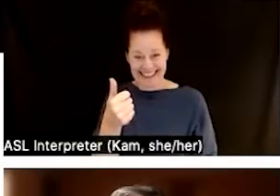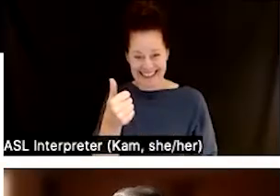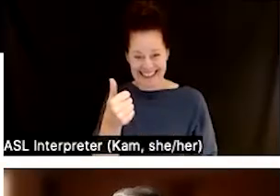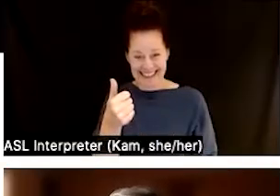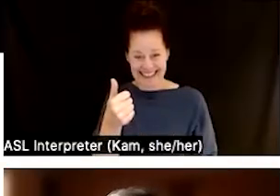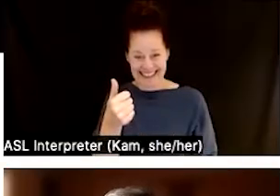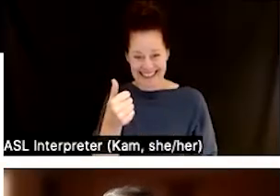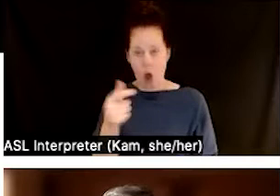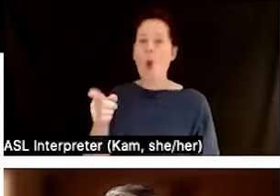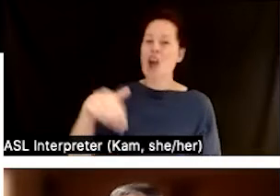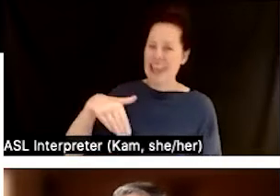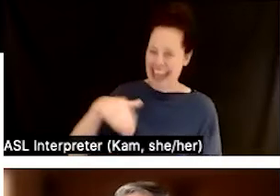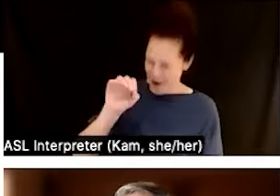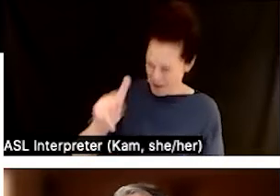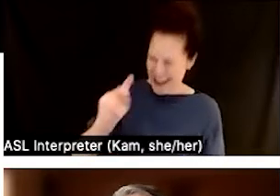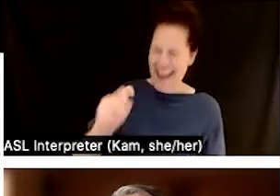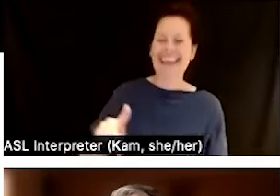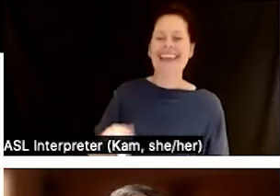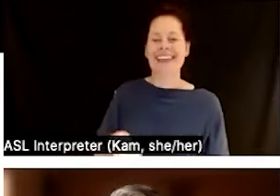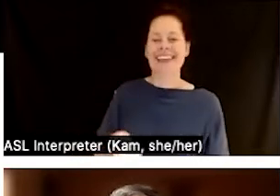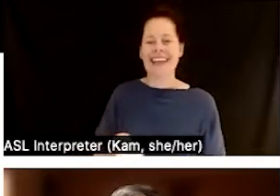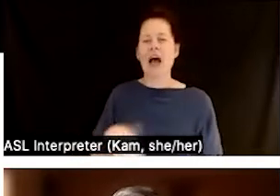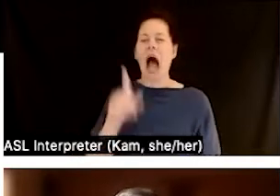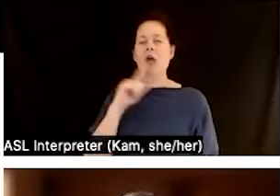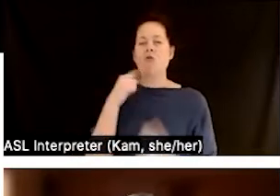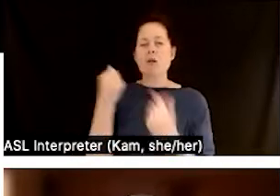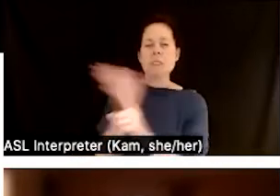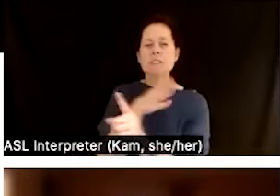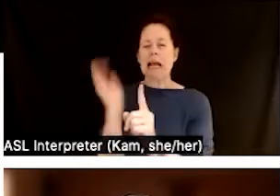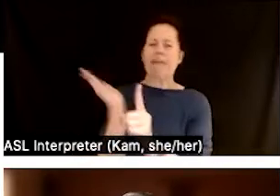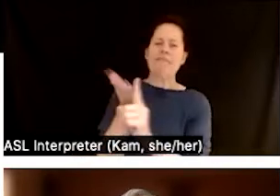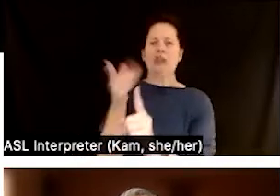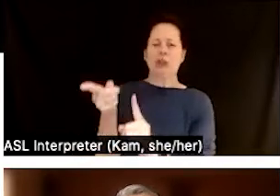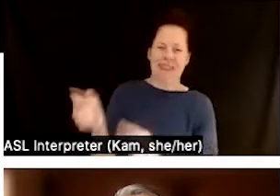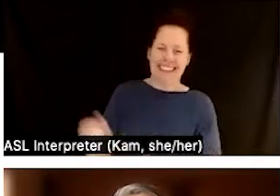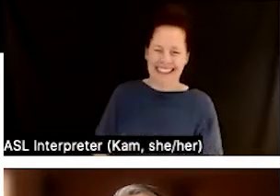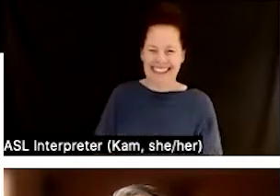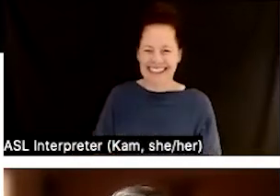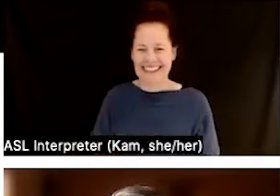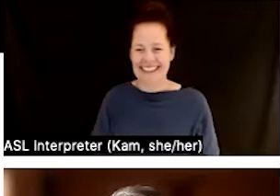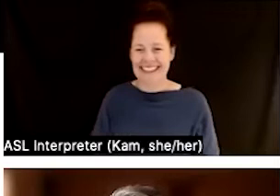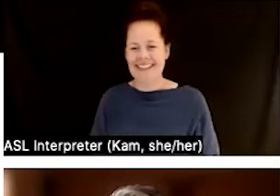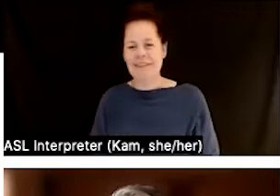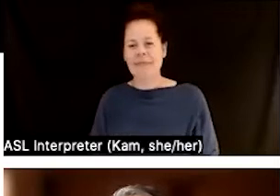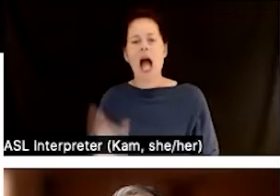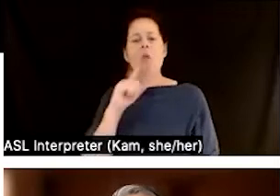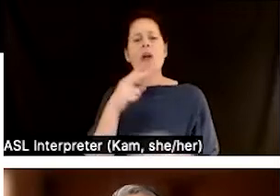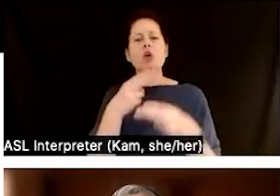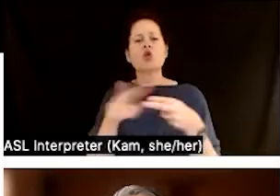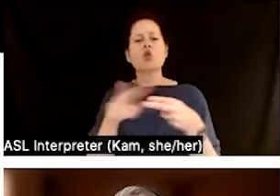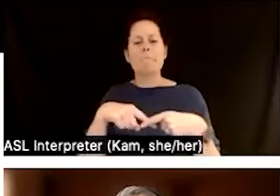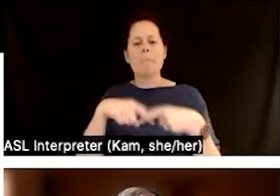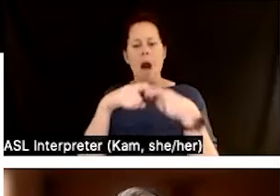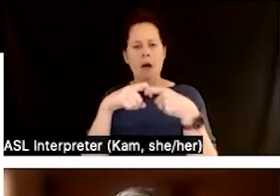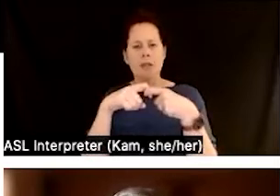Not yet. Okay, well, I will make sure to convince you. I want to take a short pause here to see if there